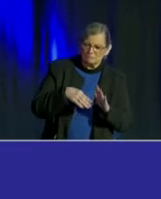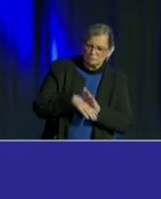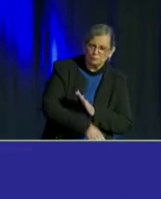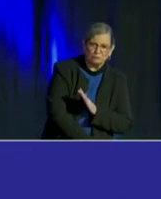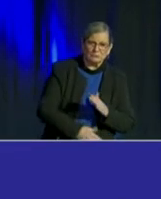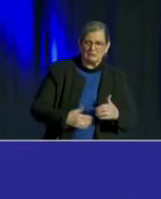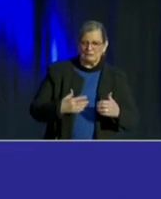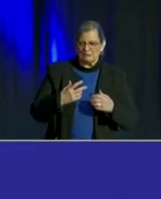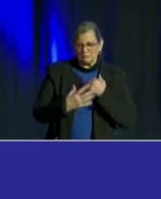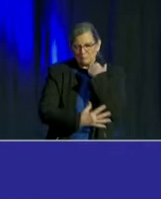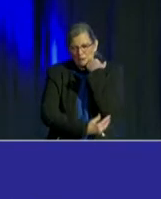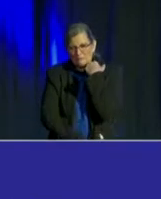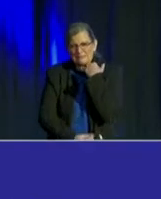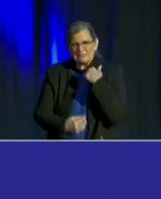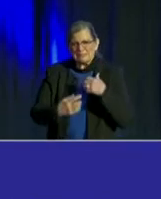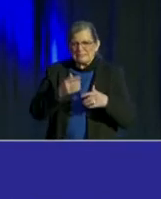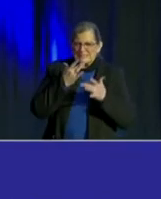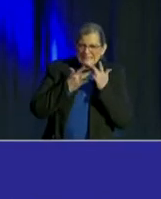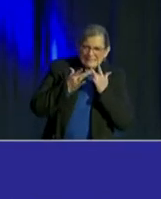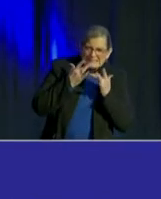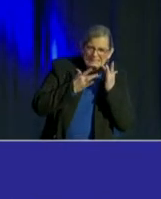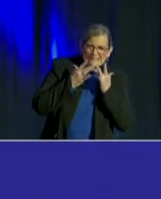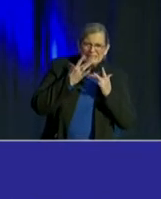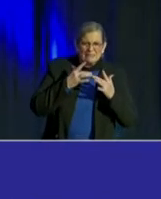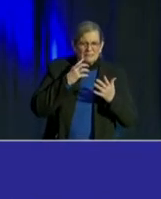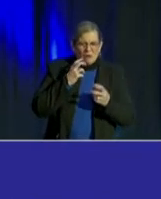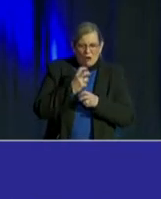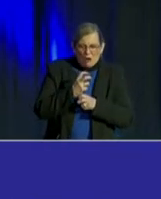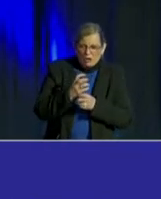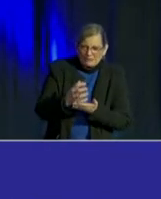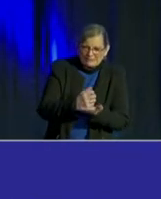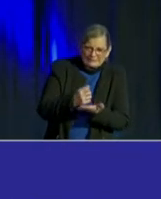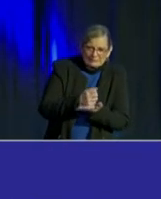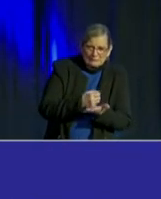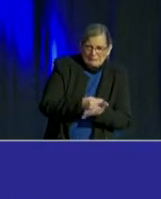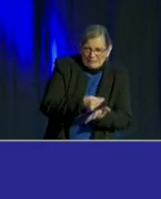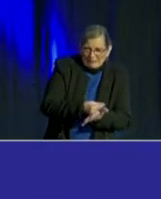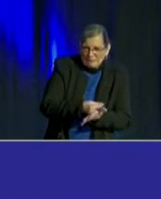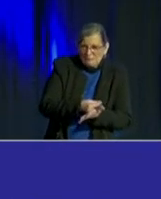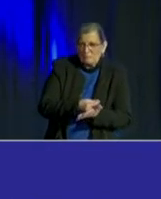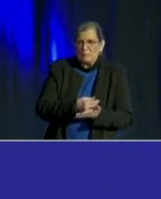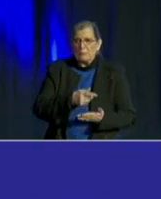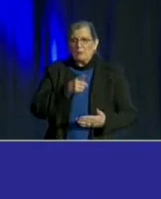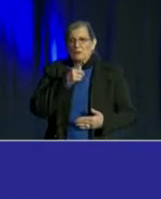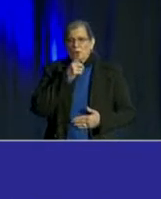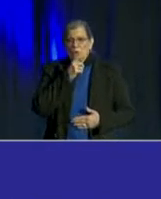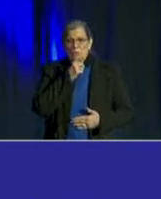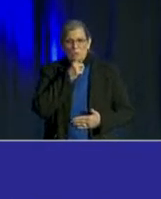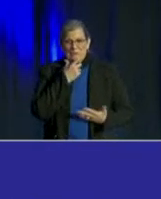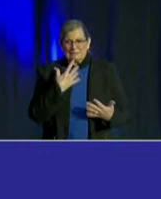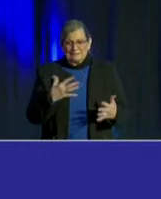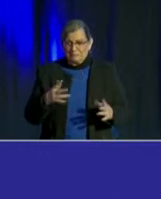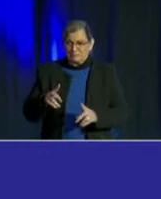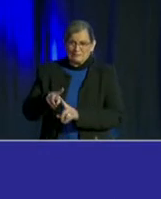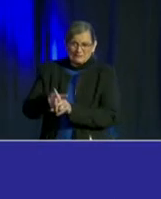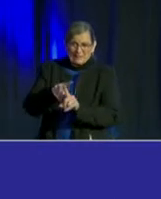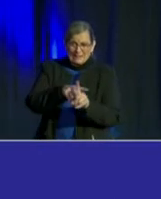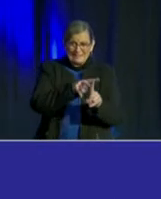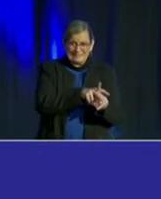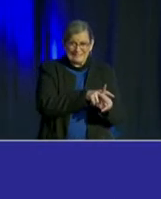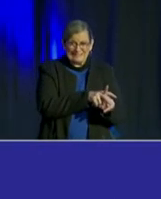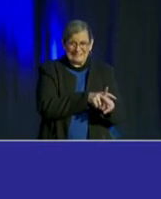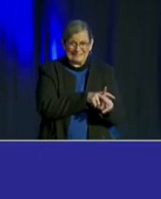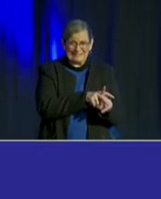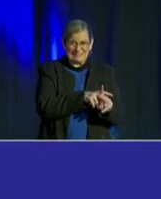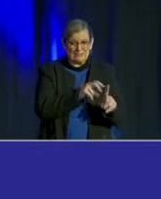more than subsistence level. We're talking about residents who are consigned to shelters